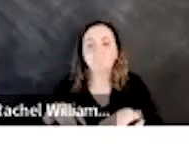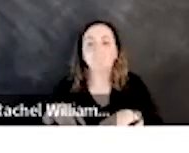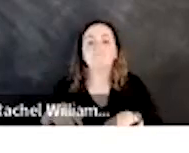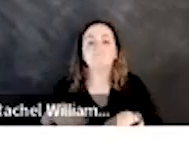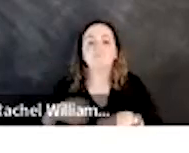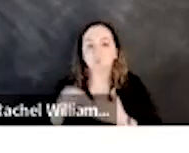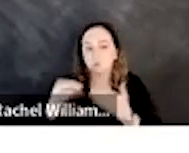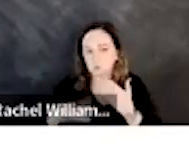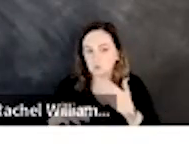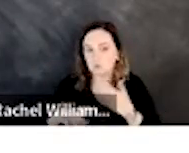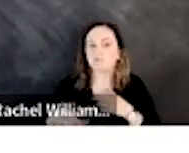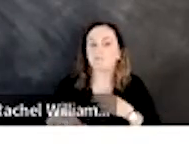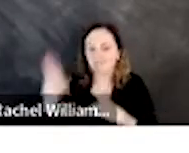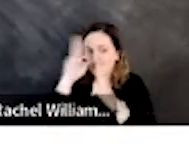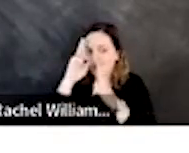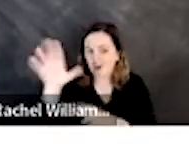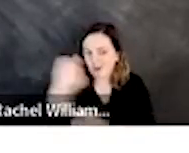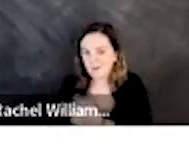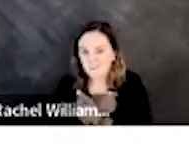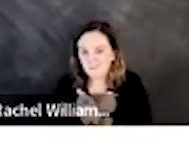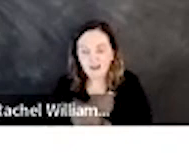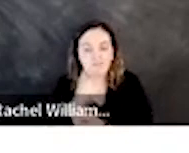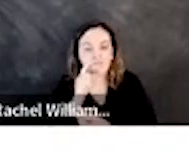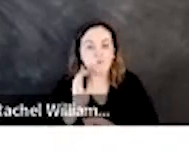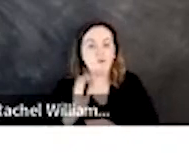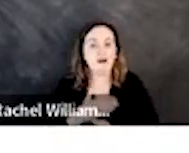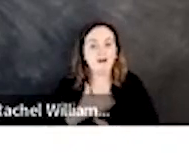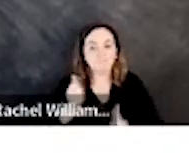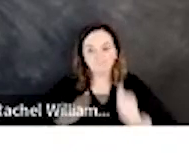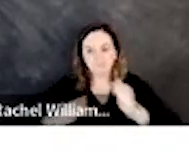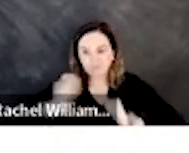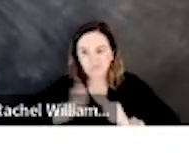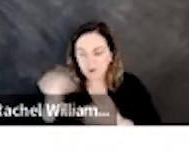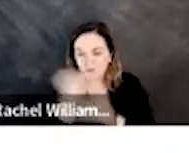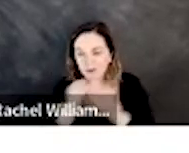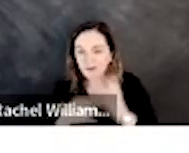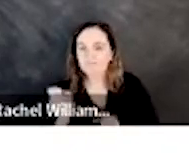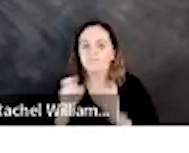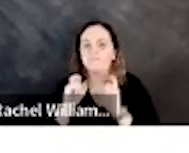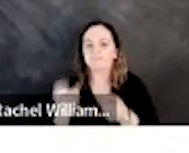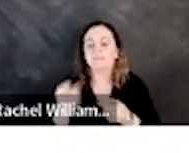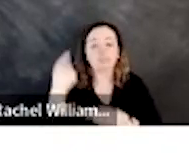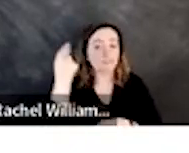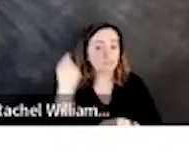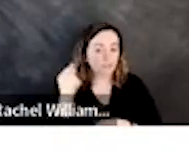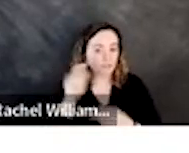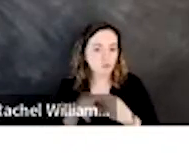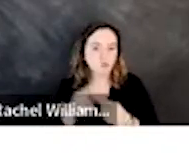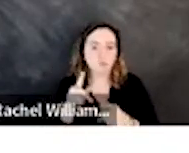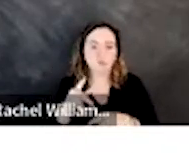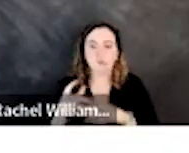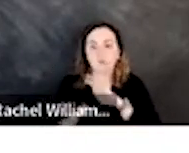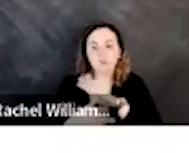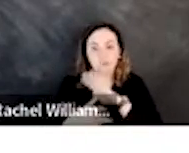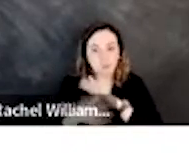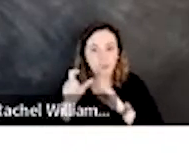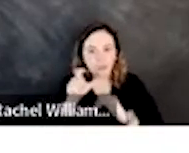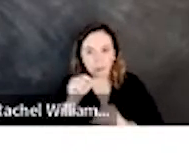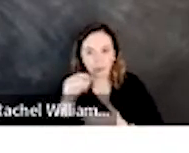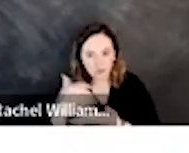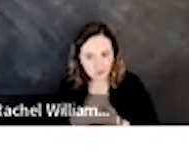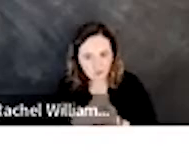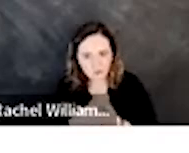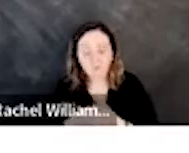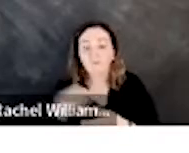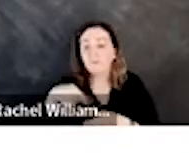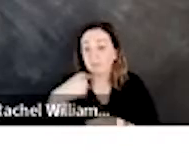foundation aims to honor Anika's love for the performing arts by providing scholarships to deserving seniors. This year's